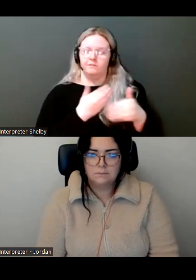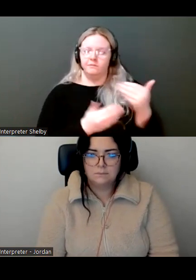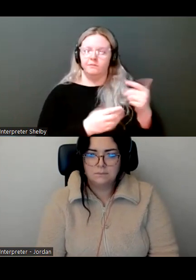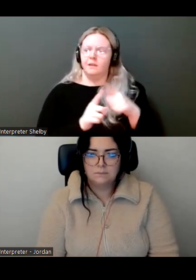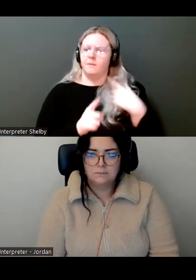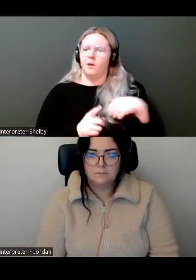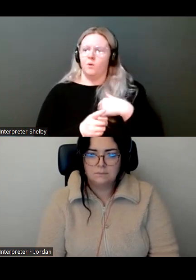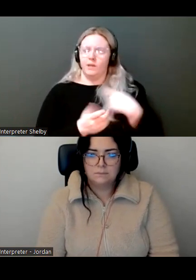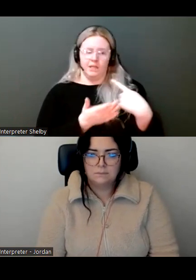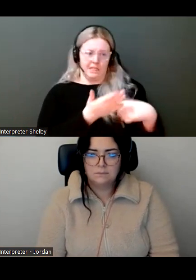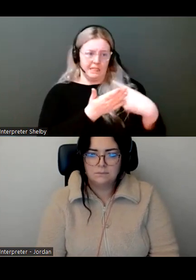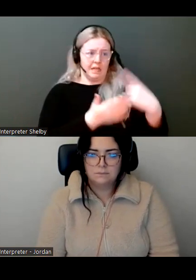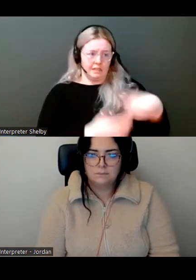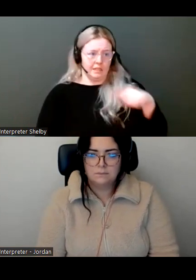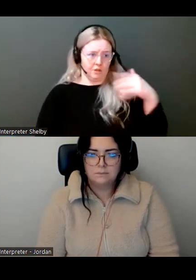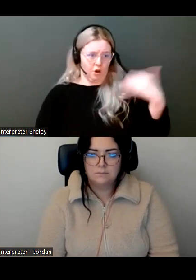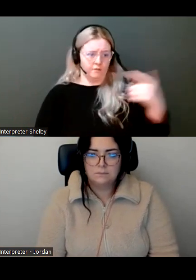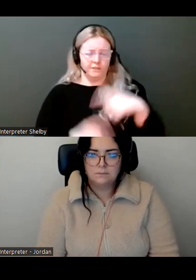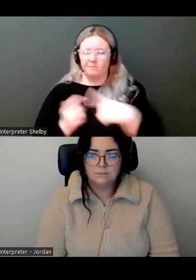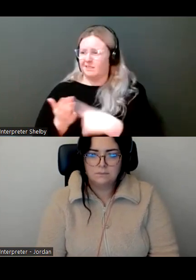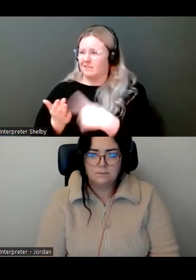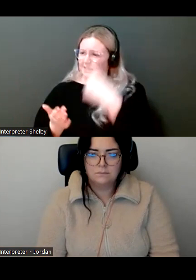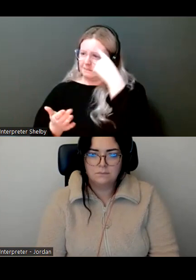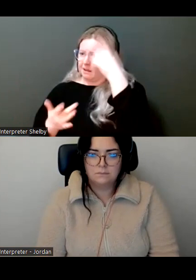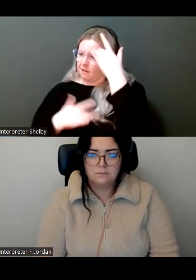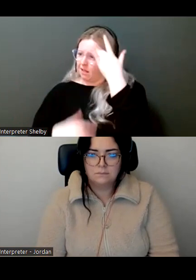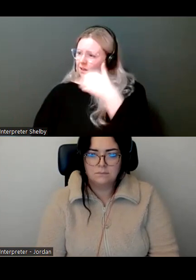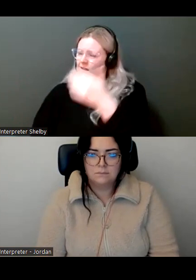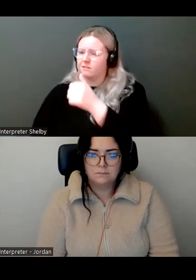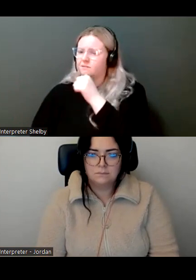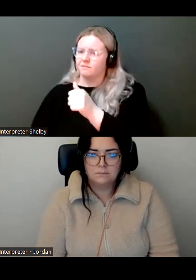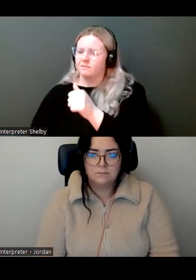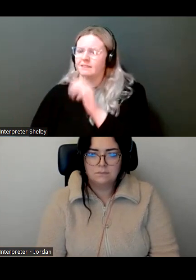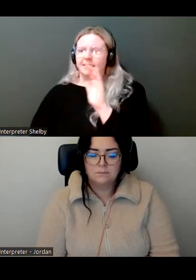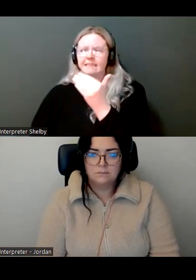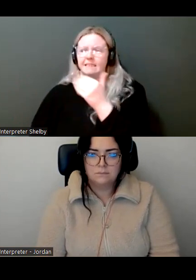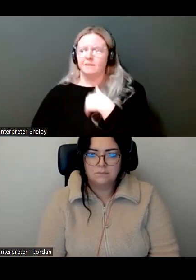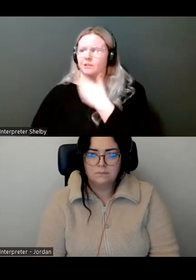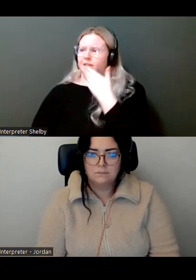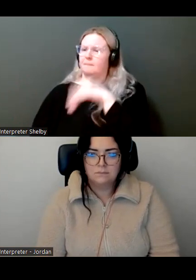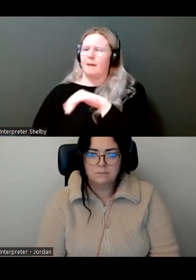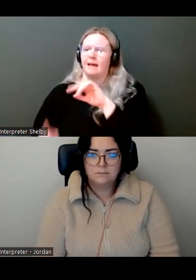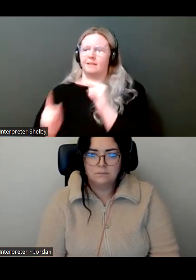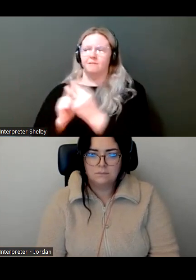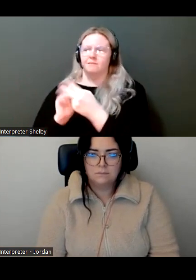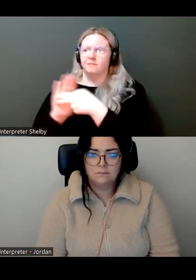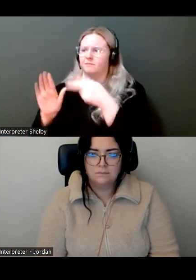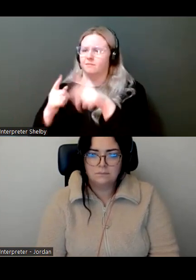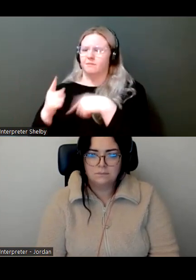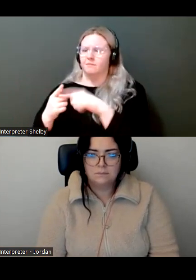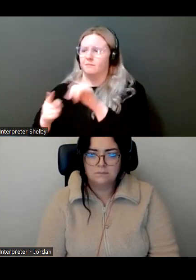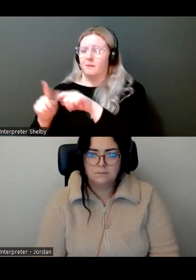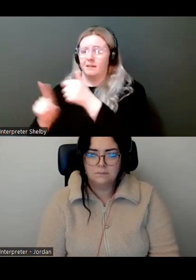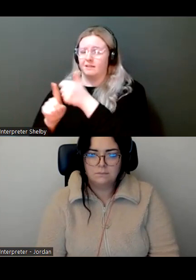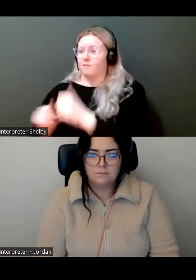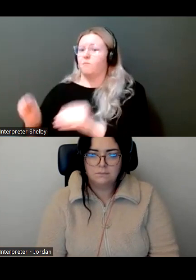much about mental illness, right? There's a bit more of a stigma to it, but yet it's even more common than these diseases. So why